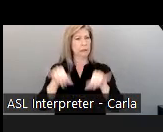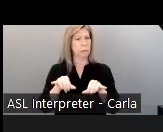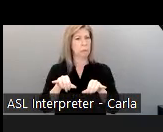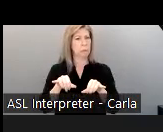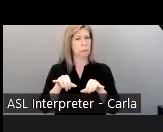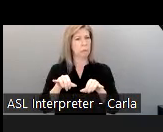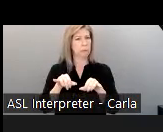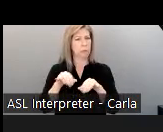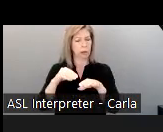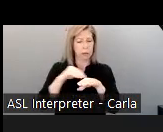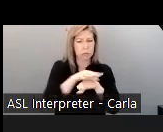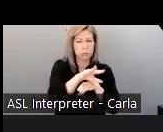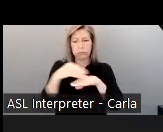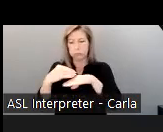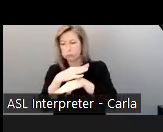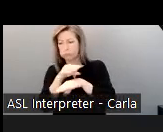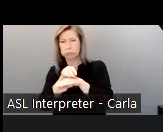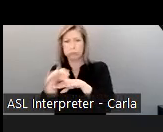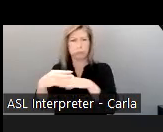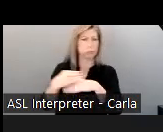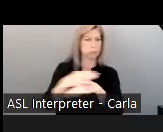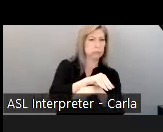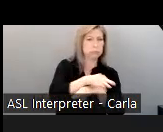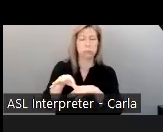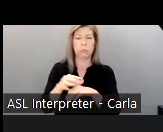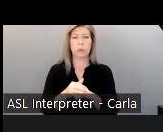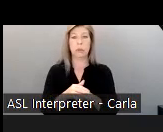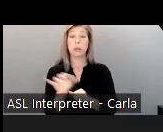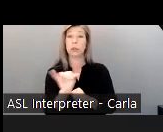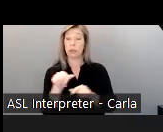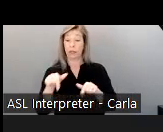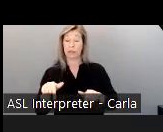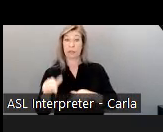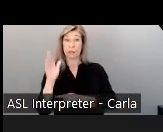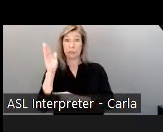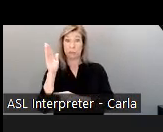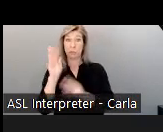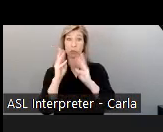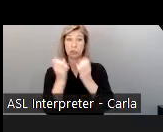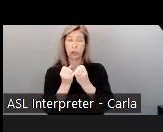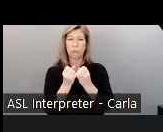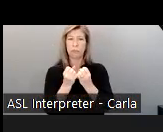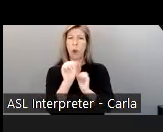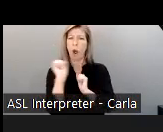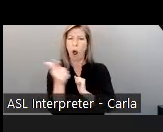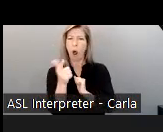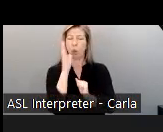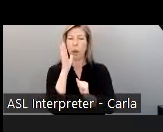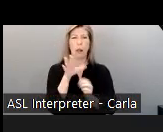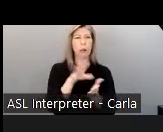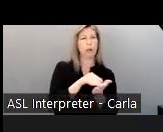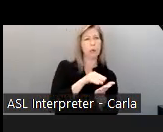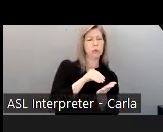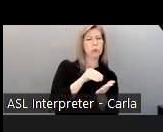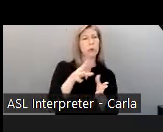workshop that we all absorb information at different paces. There's going to be some things that you take away from this and